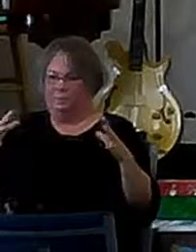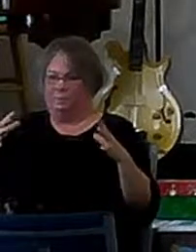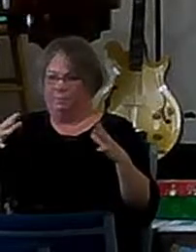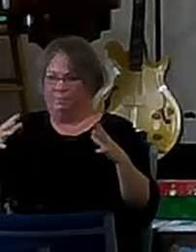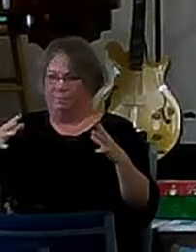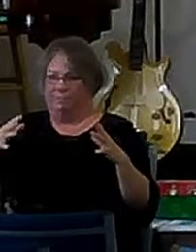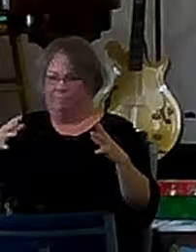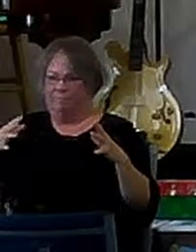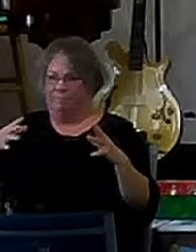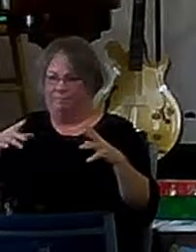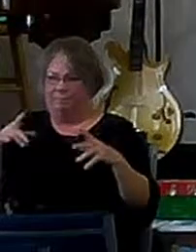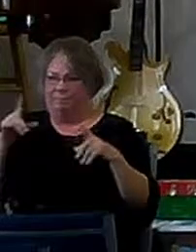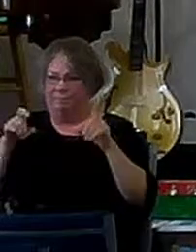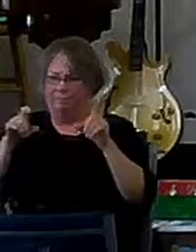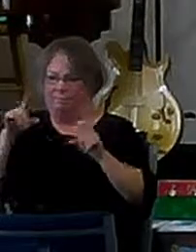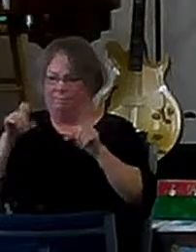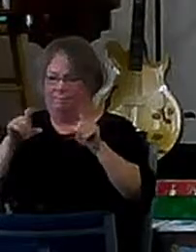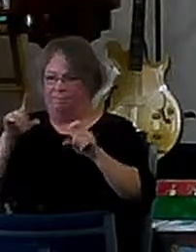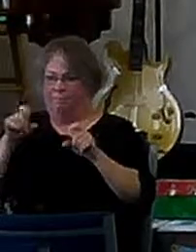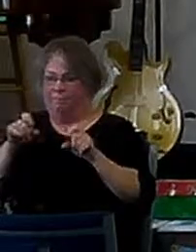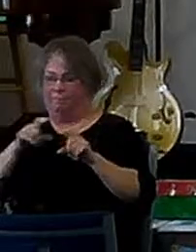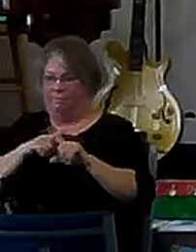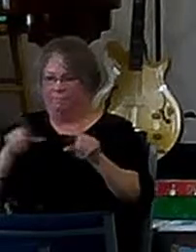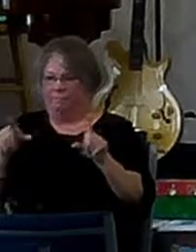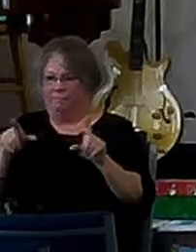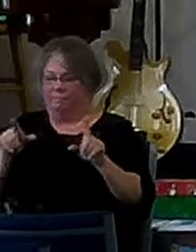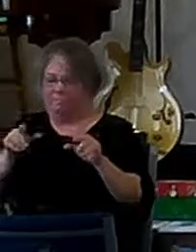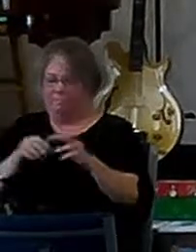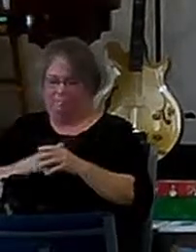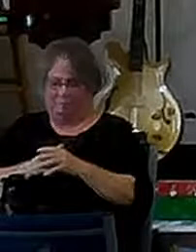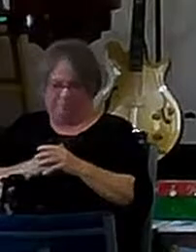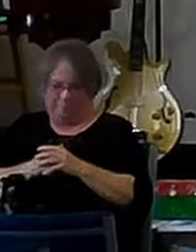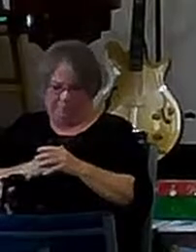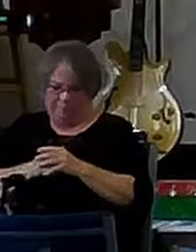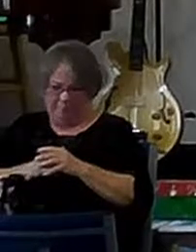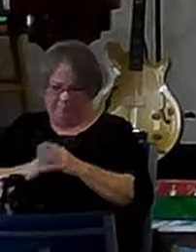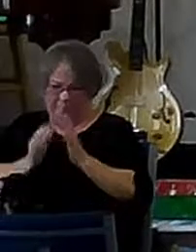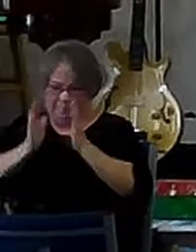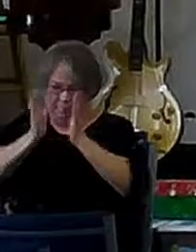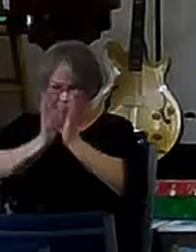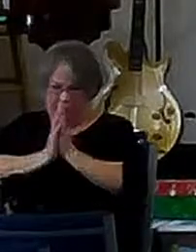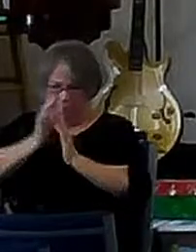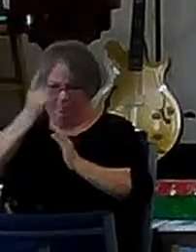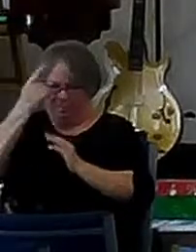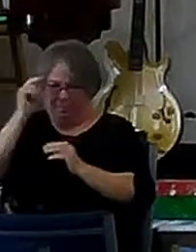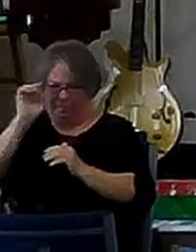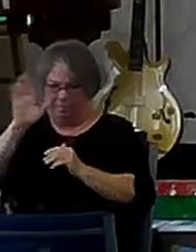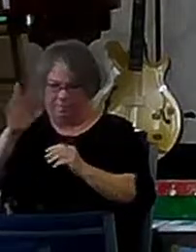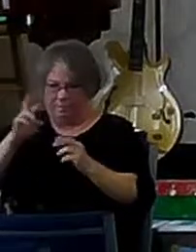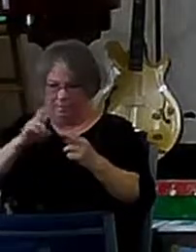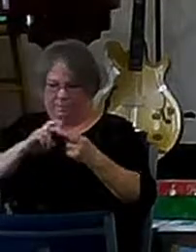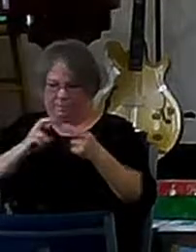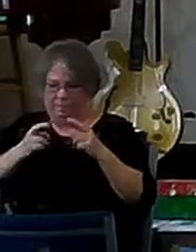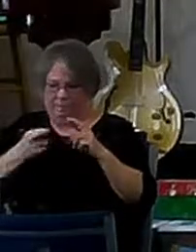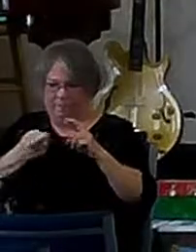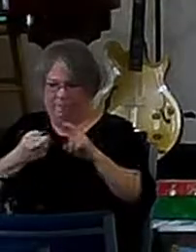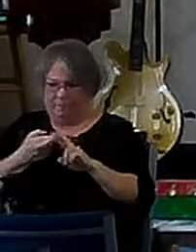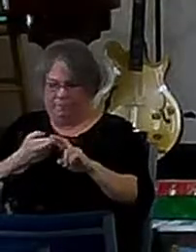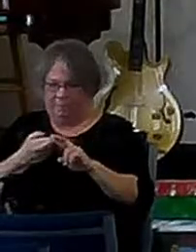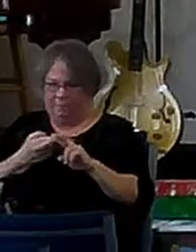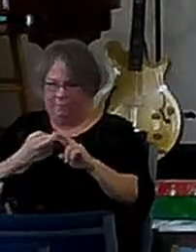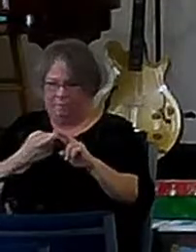the day, when you look at yourself, at the end of the day, when you pray for your unsaved relatives, how do you pray for